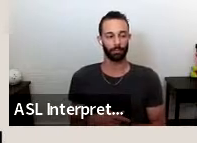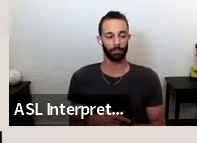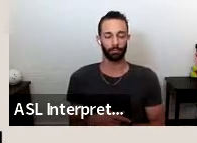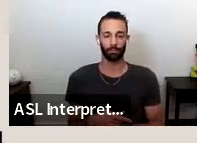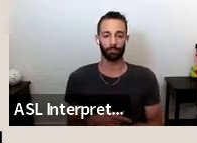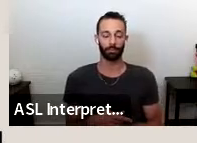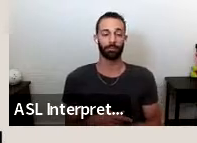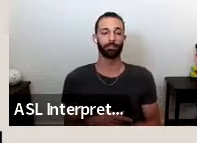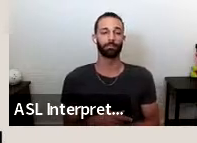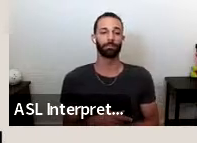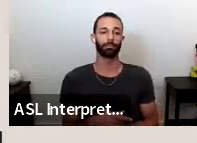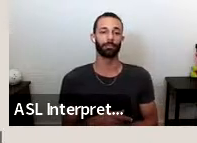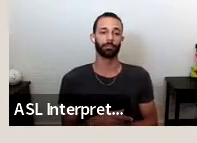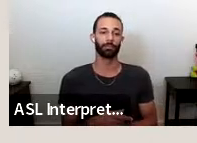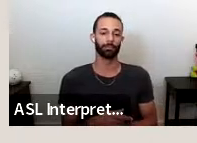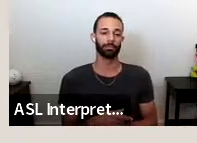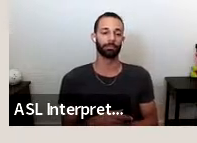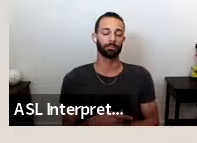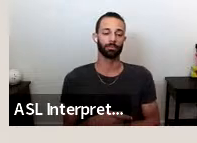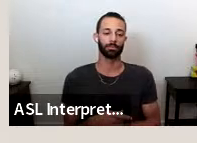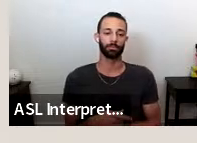Next slide, please.